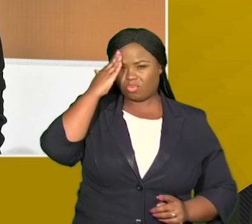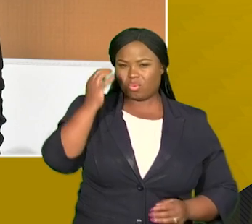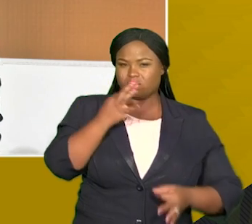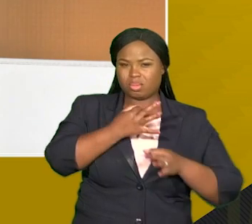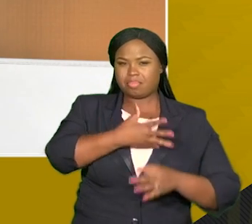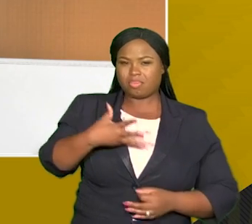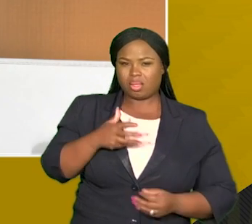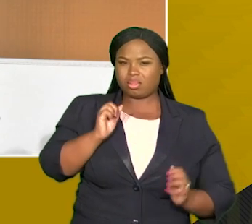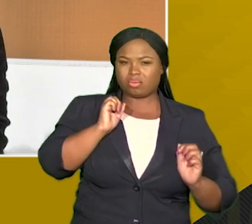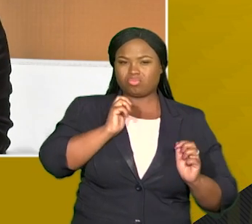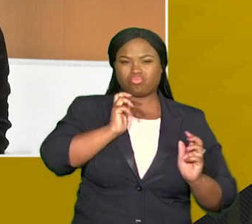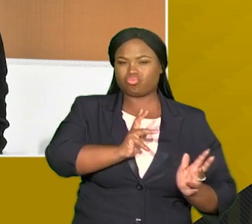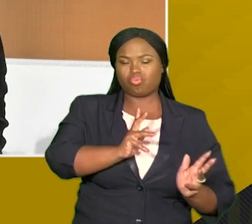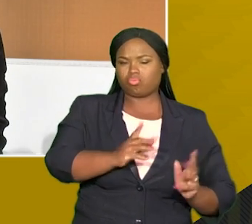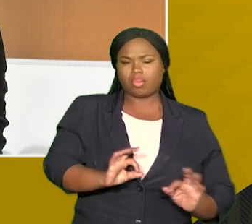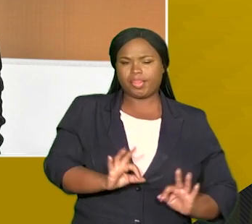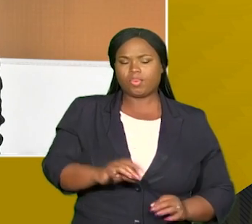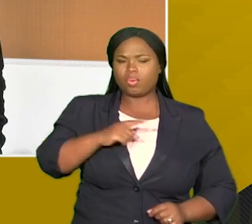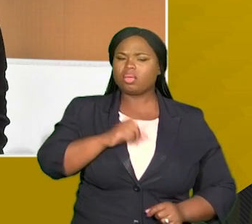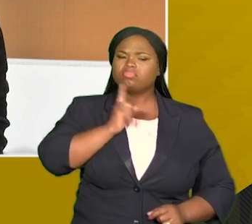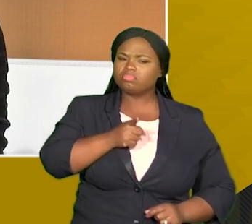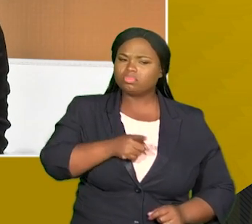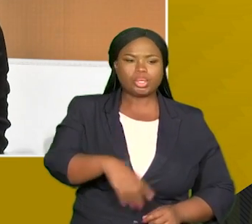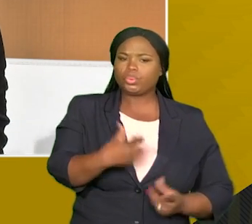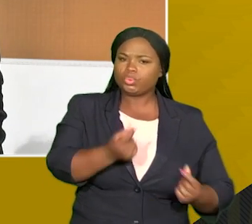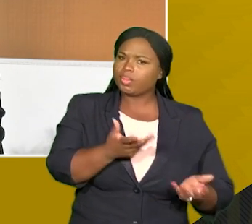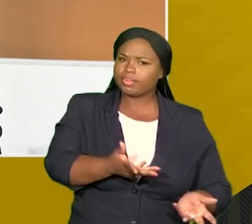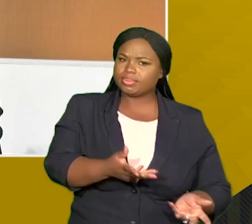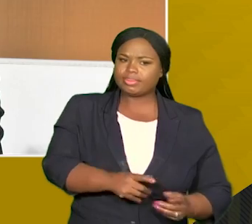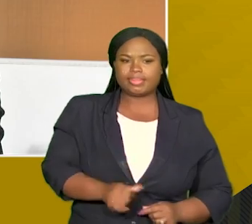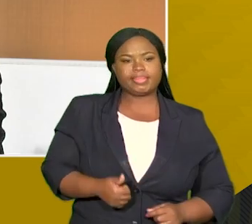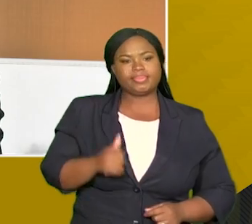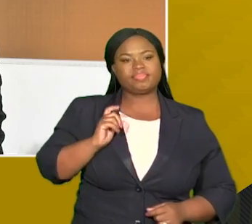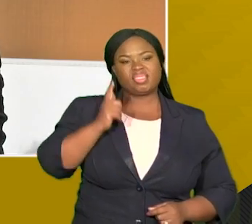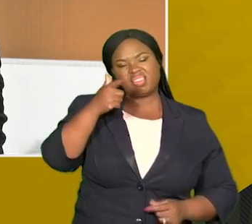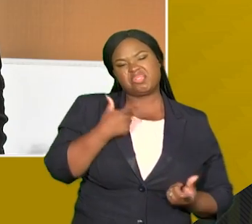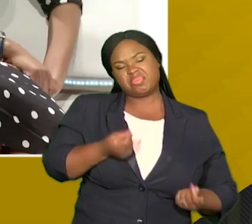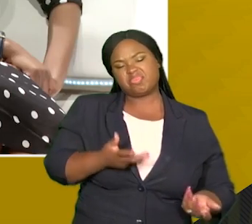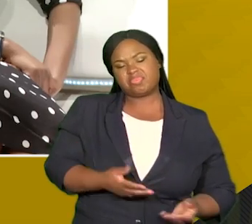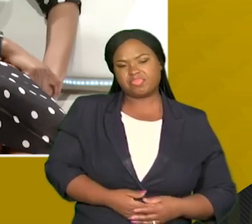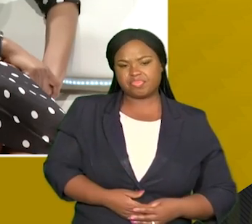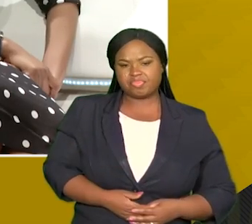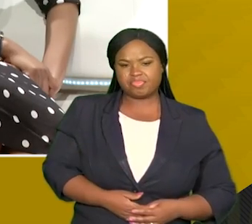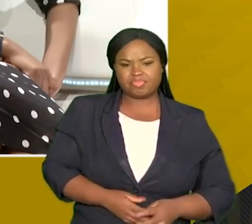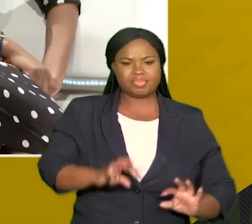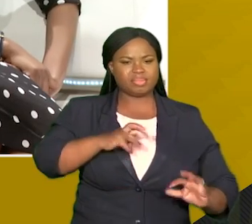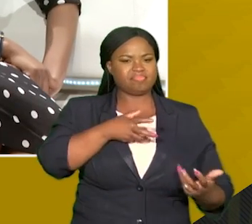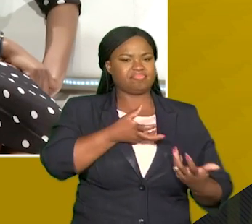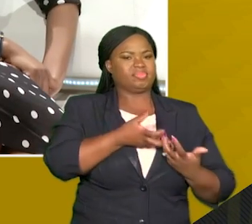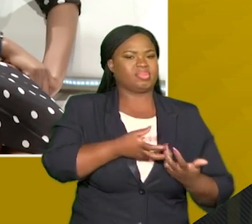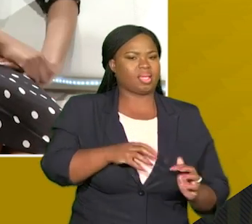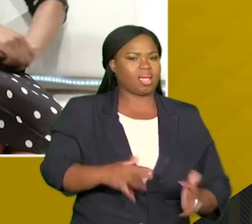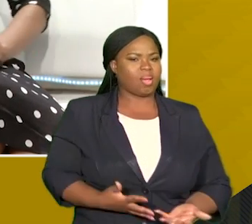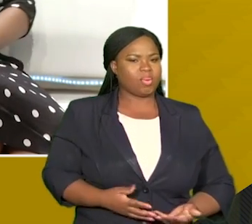be warning about this mistake or don't do this. And then later on, they do it. And then how do you adjust then if